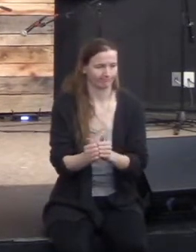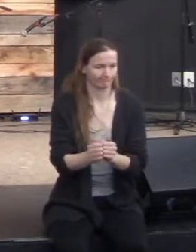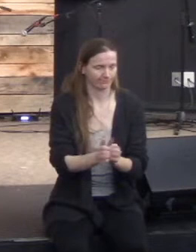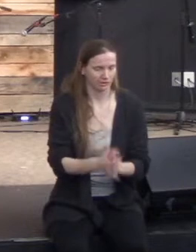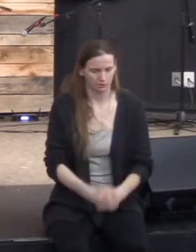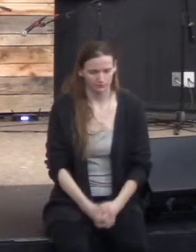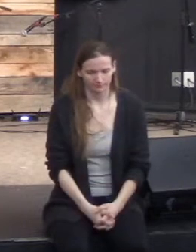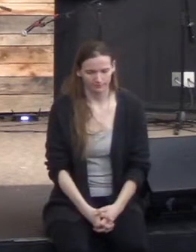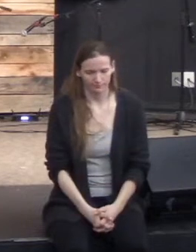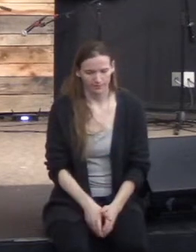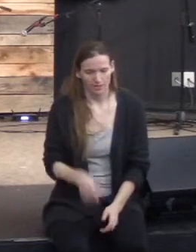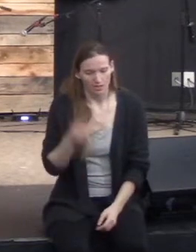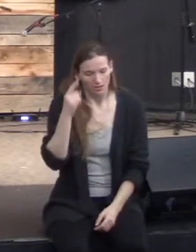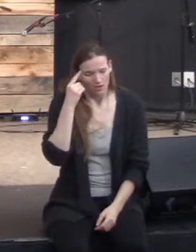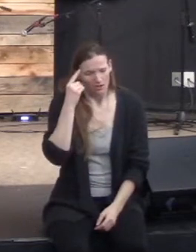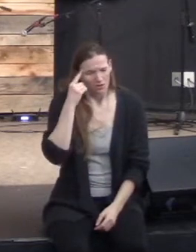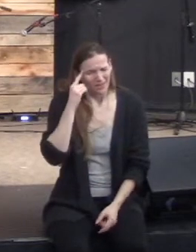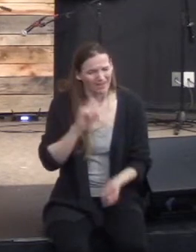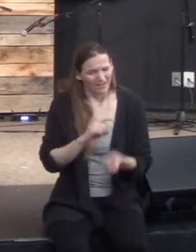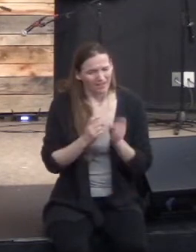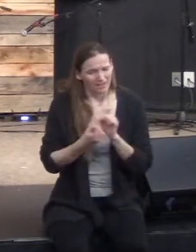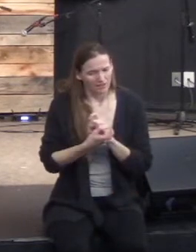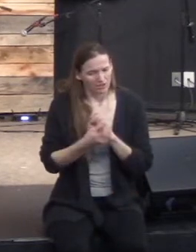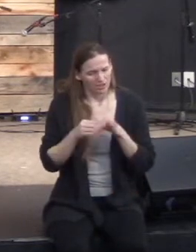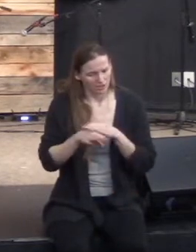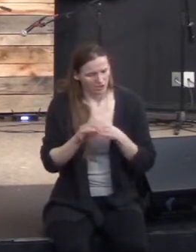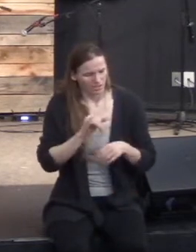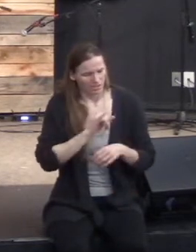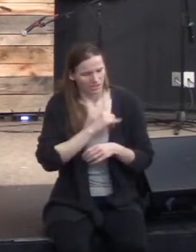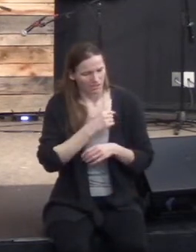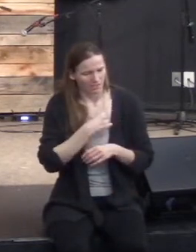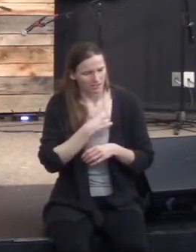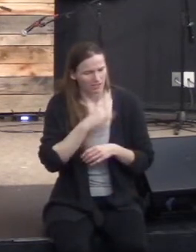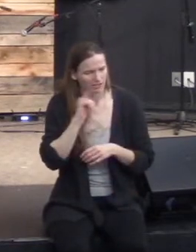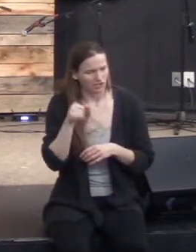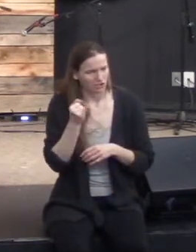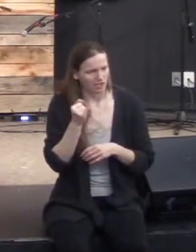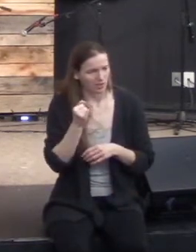You would think the change in Jacob would start at that moment. It does not.